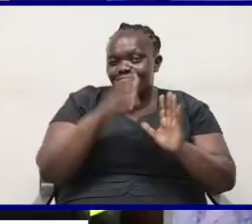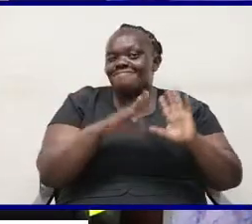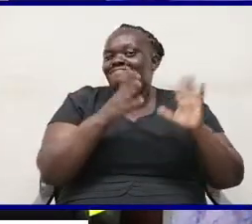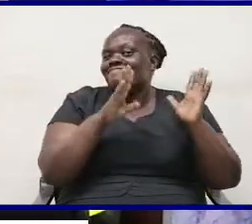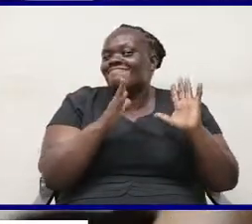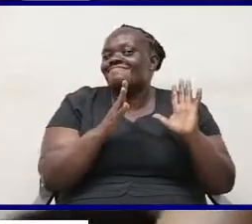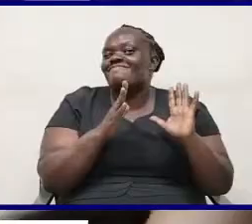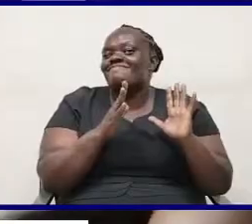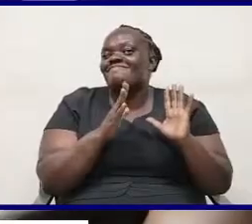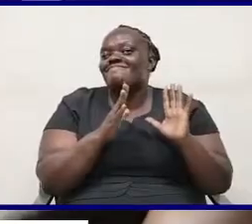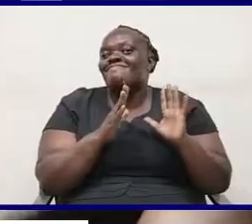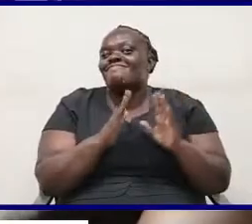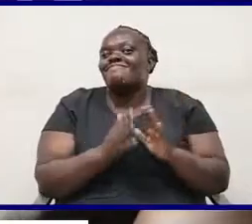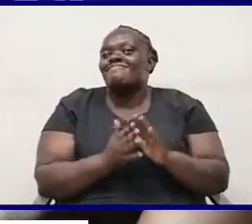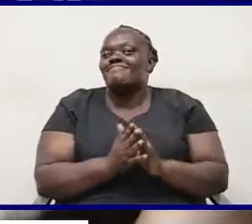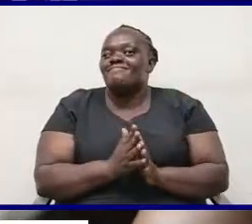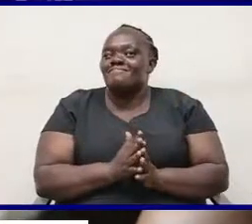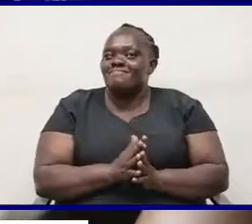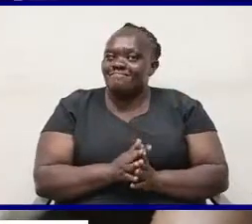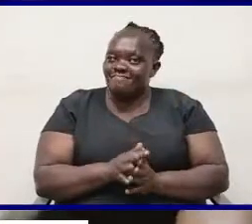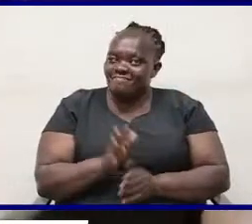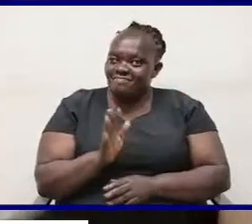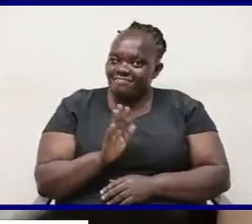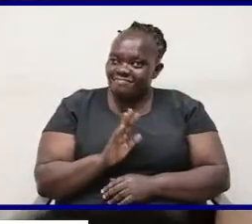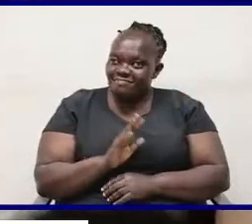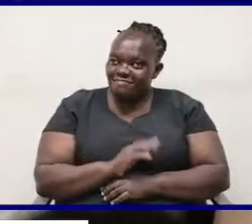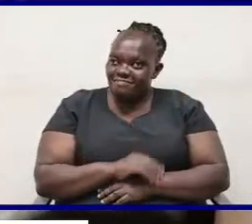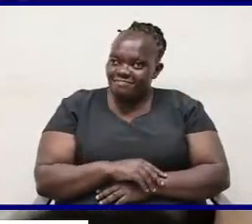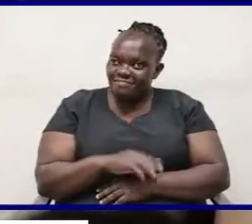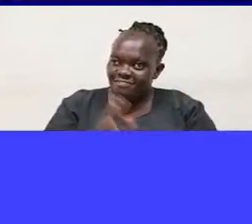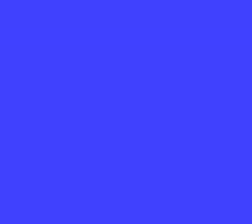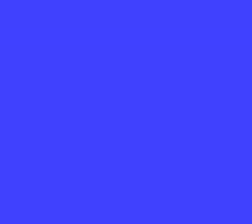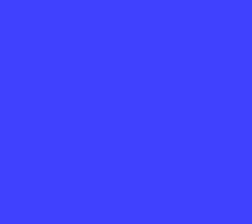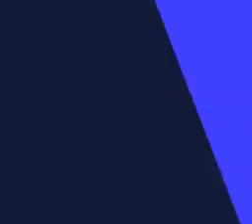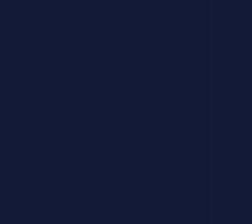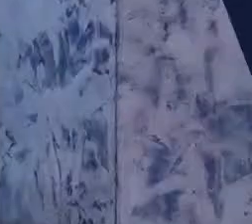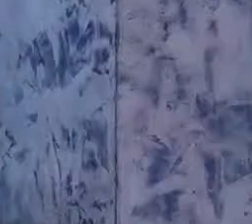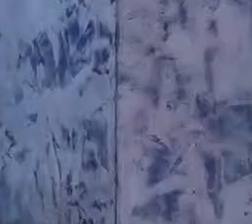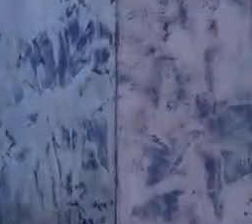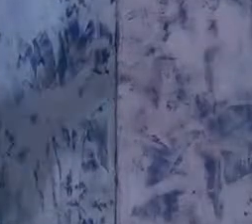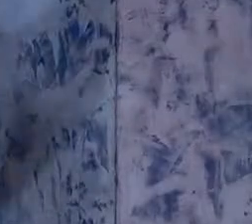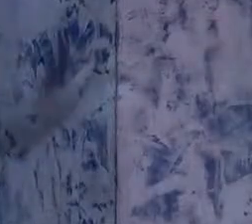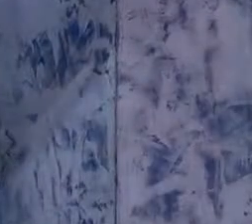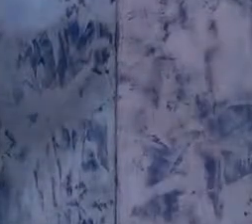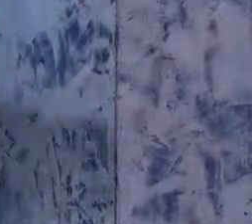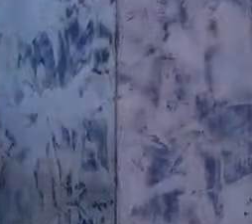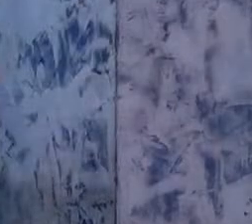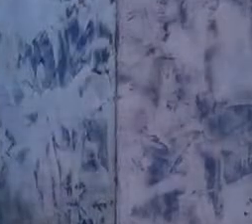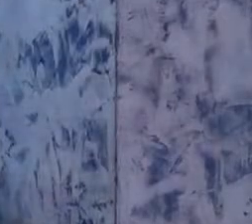Makofi hapo kabisa. Okay, ladies, let's be upstanding.